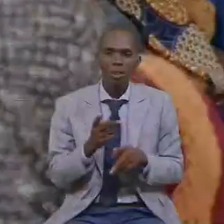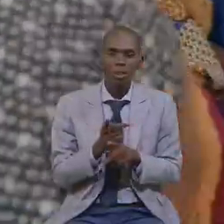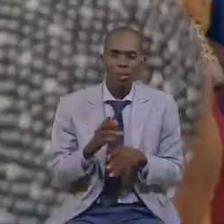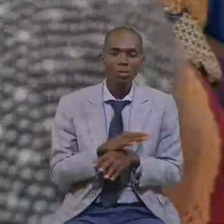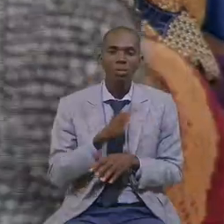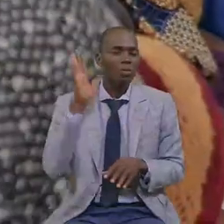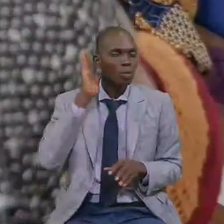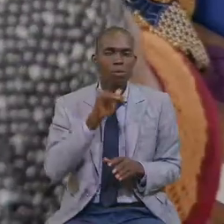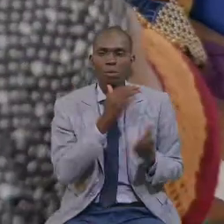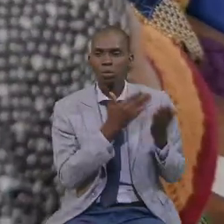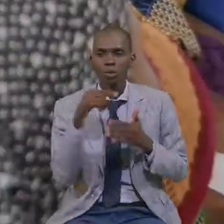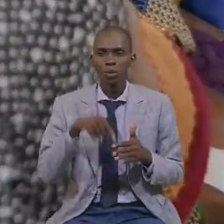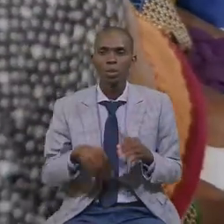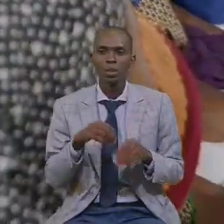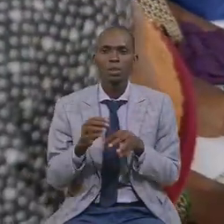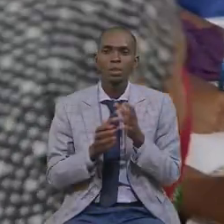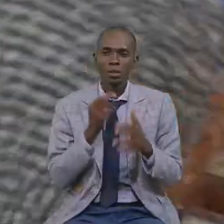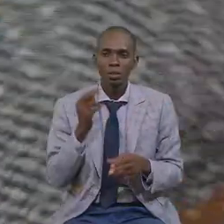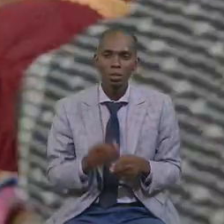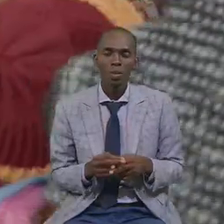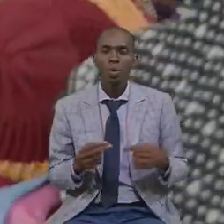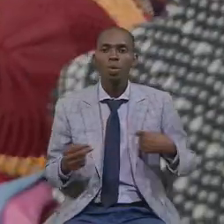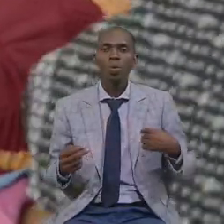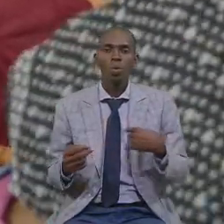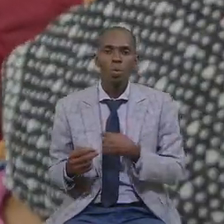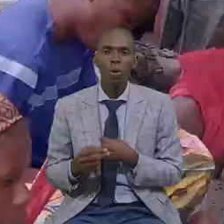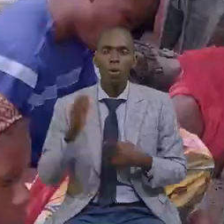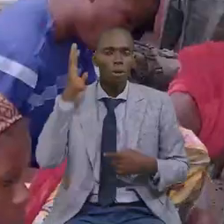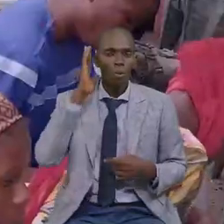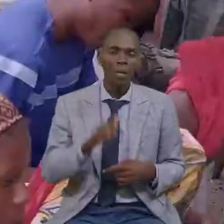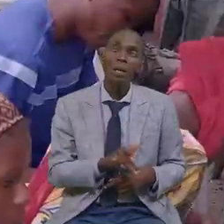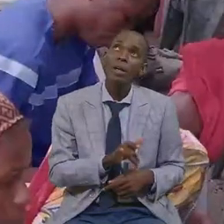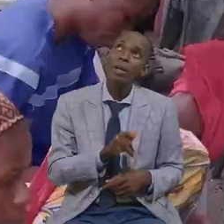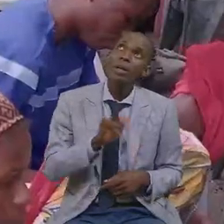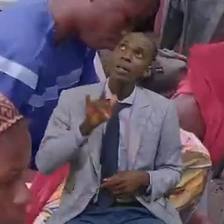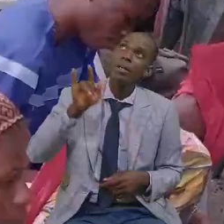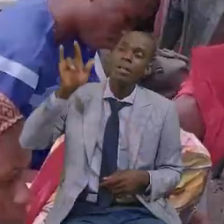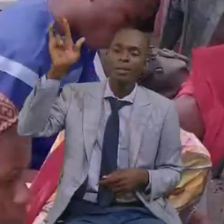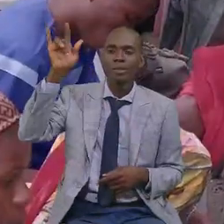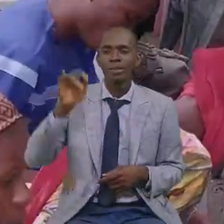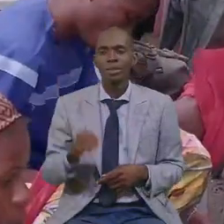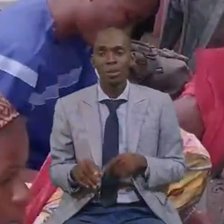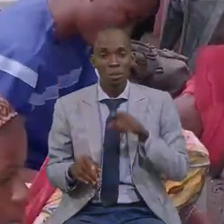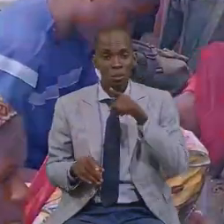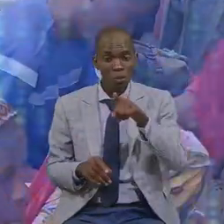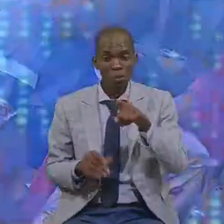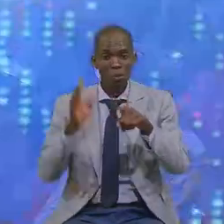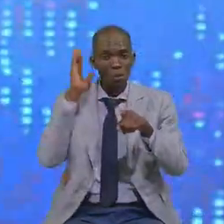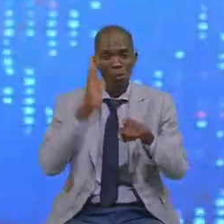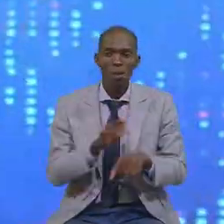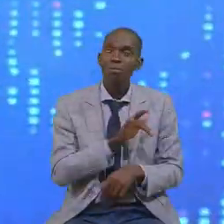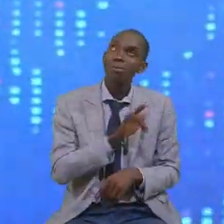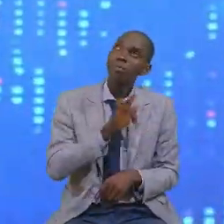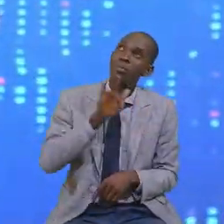down. We will soar. You will soar in